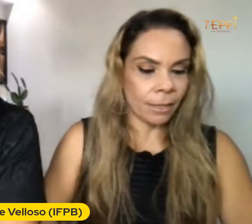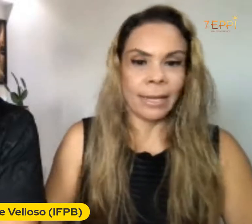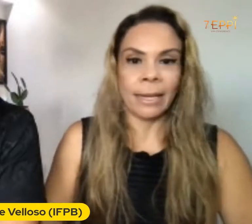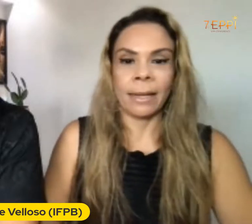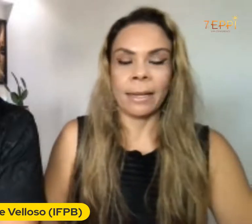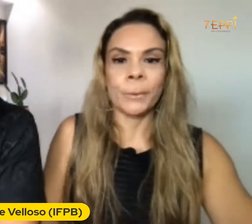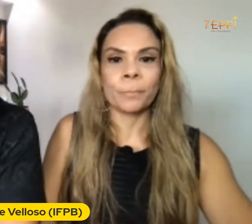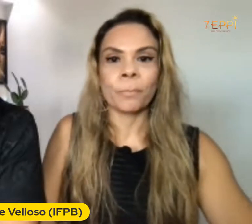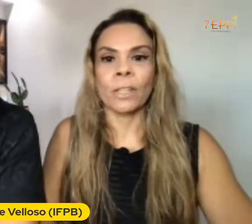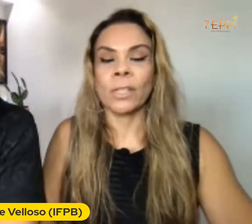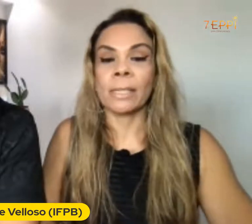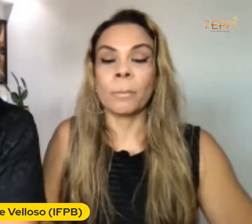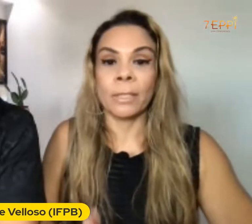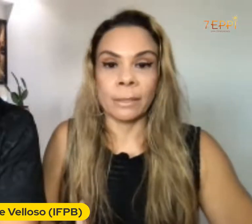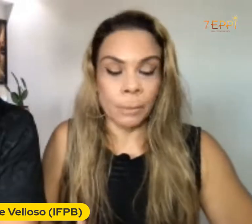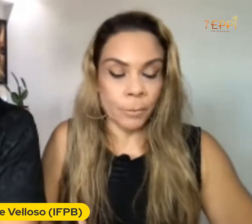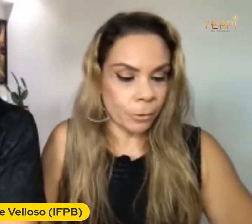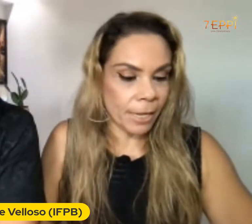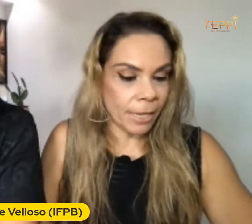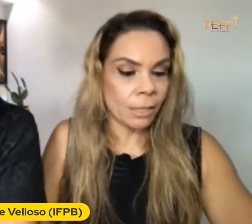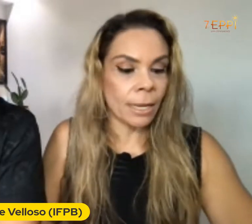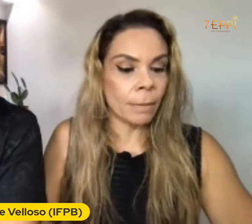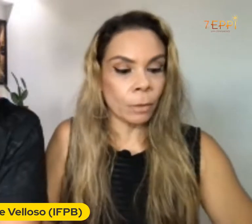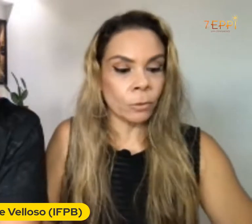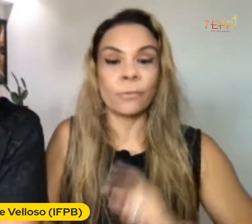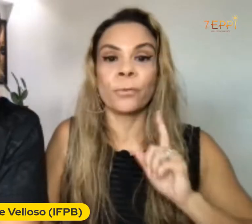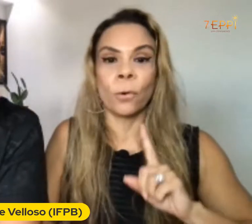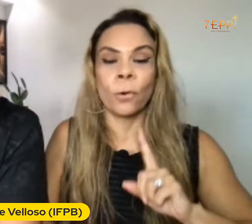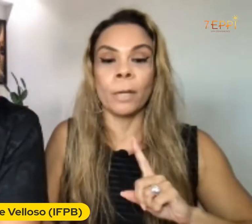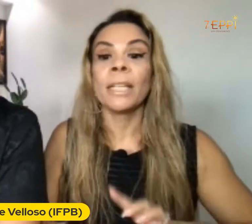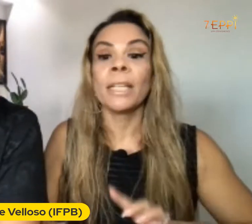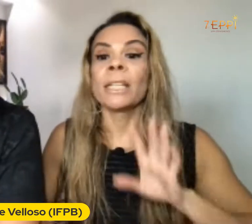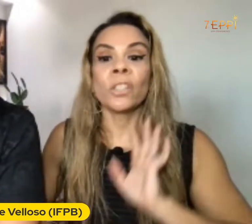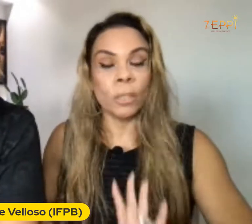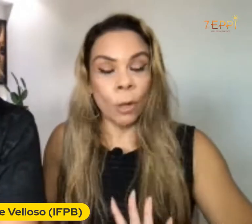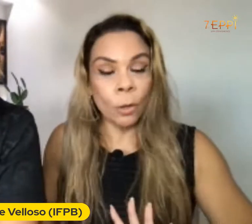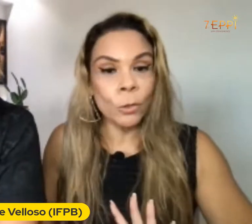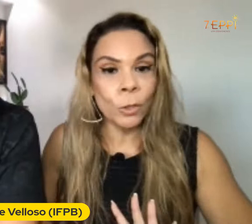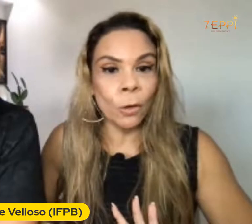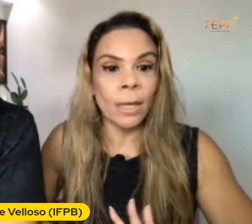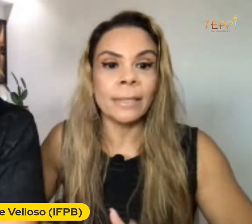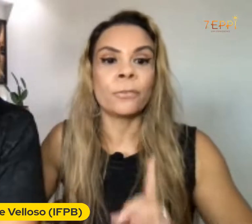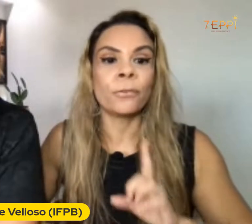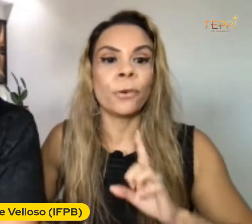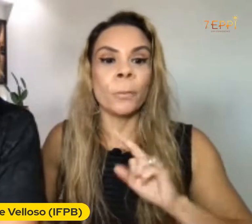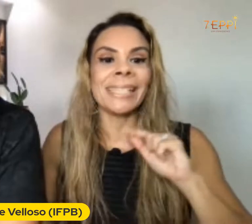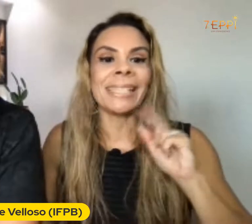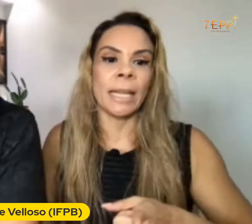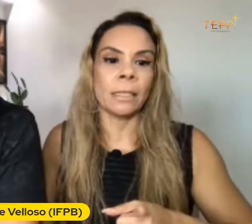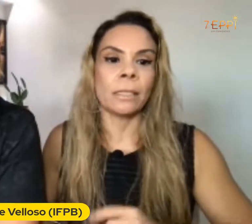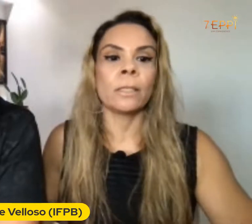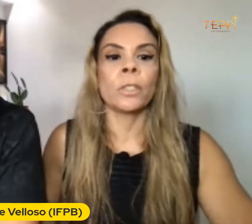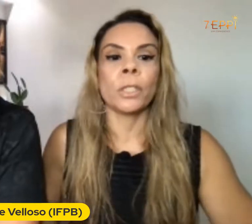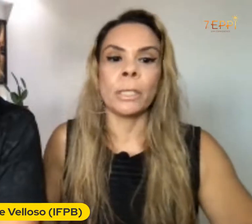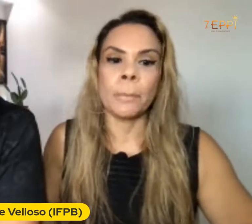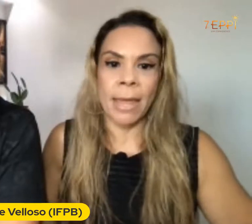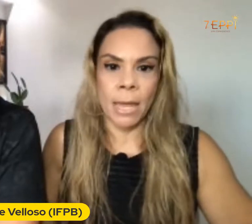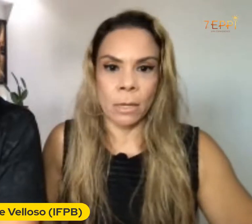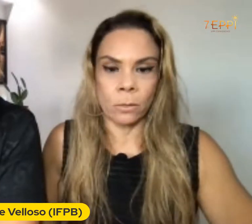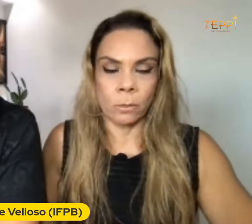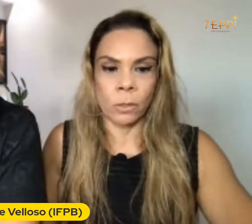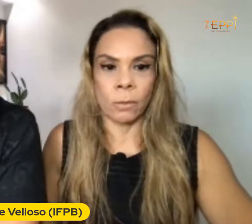give just some information about the form. Just hold on, the form will be sent to